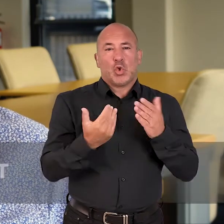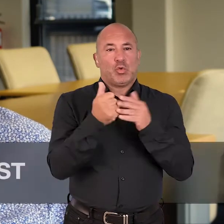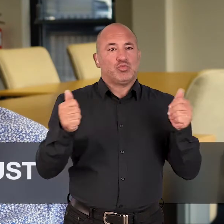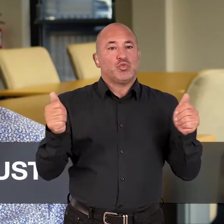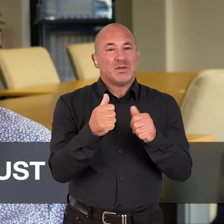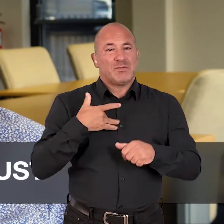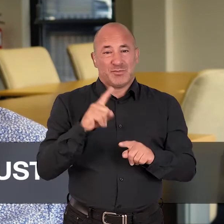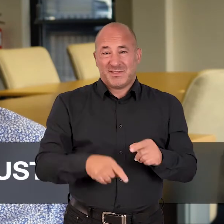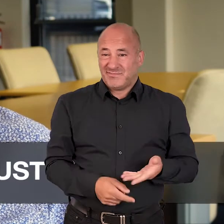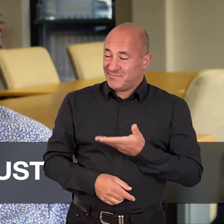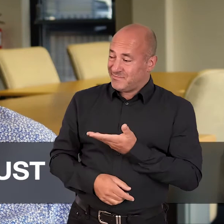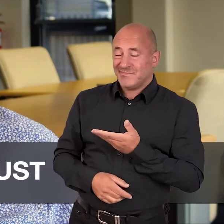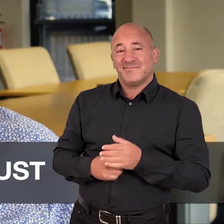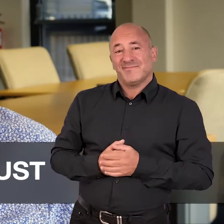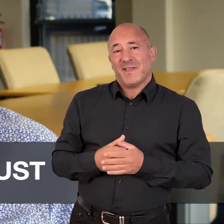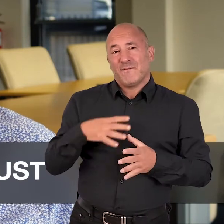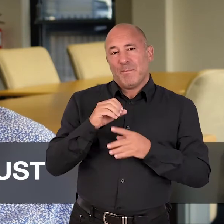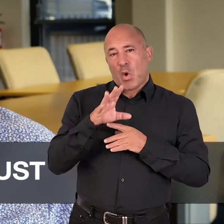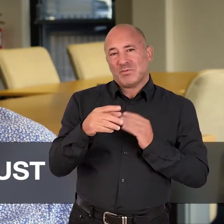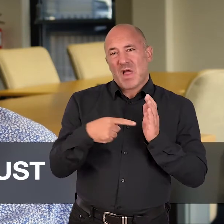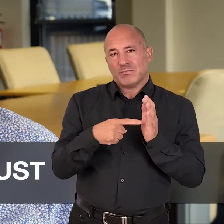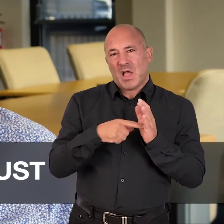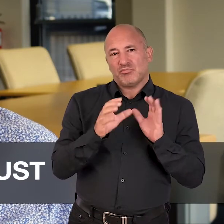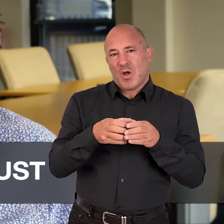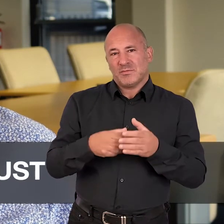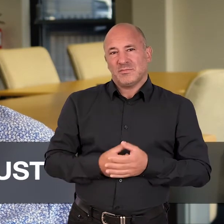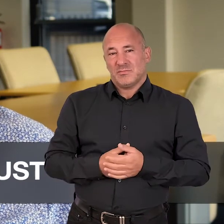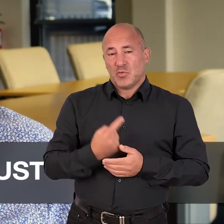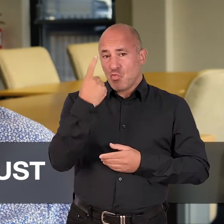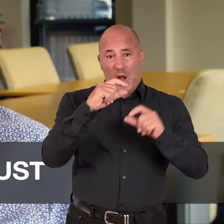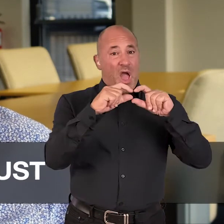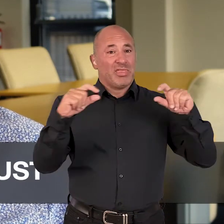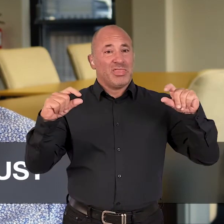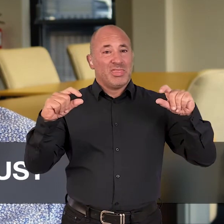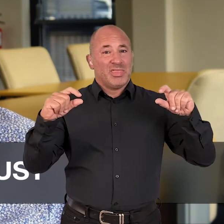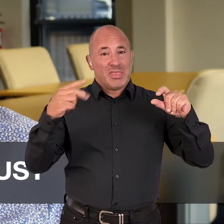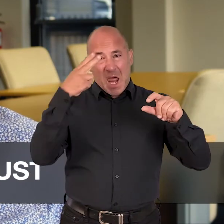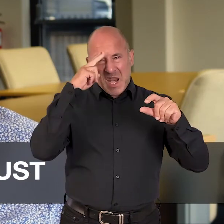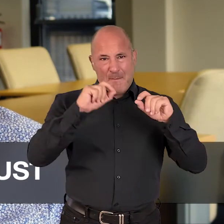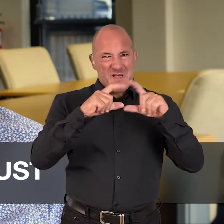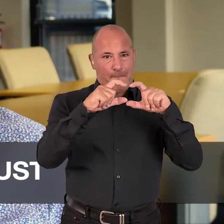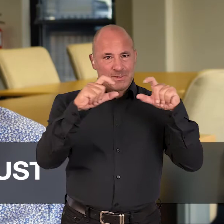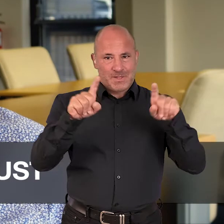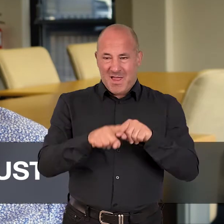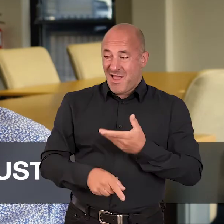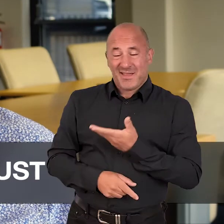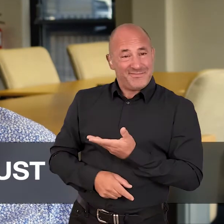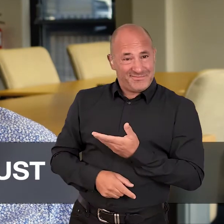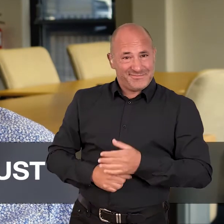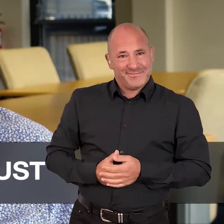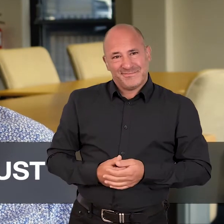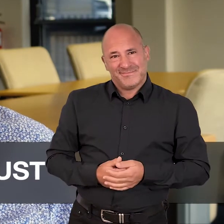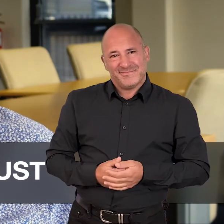the new shorter address, Free Post Thalidomide Trust, written all on one line with the trust names in